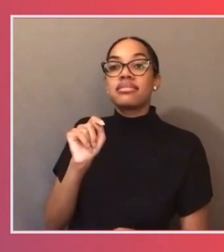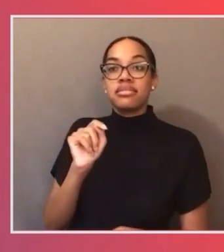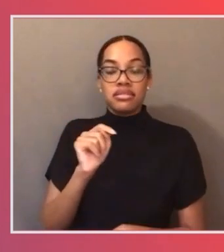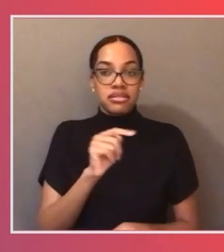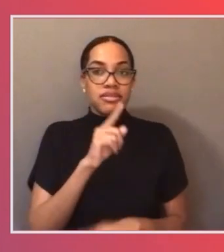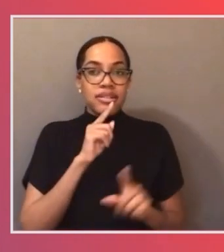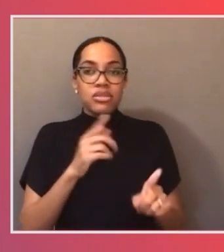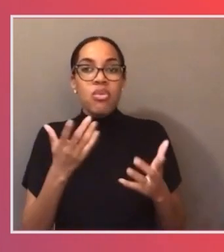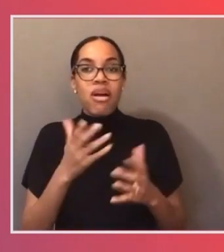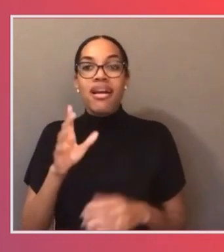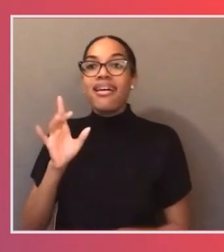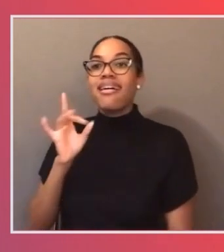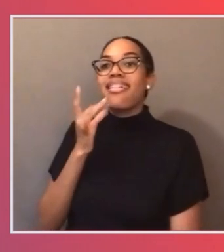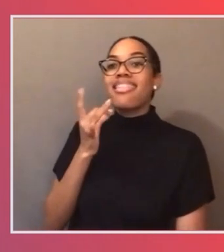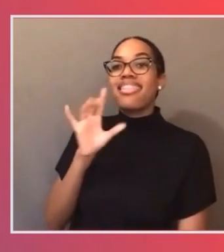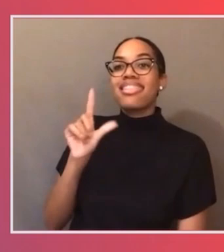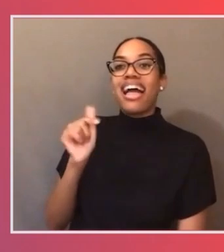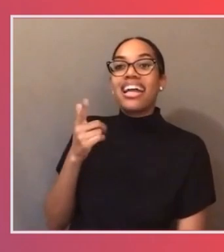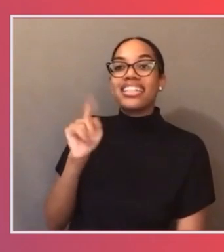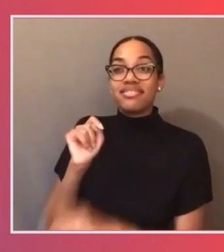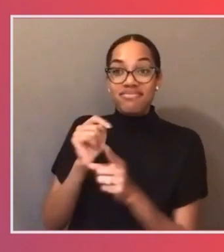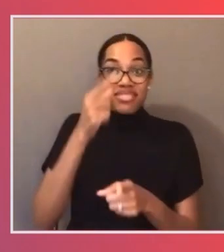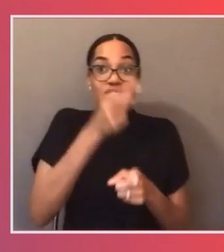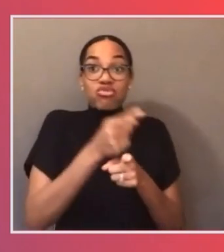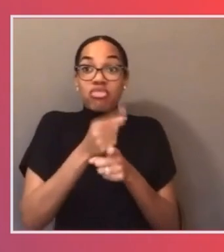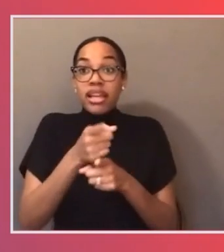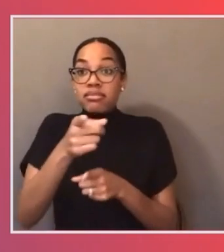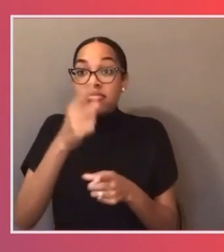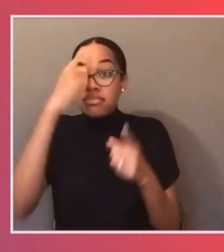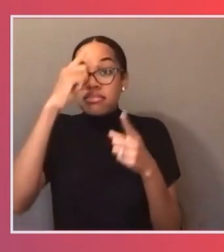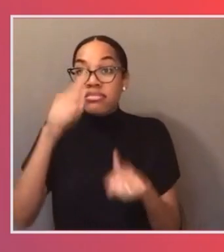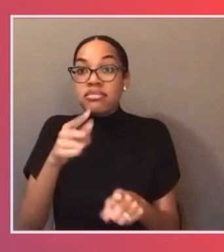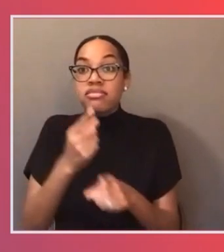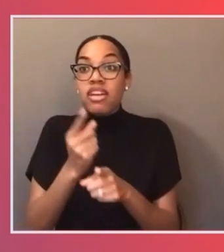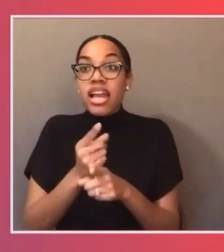that. That's correct. Right.